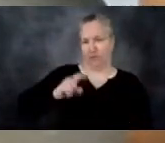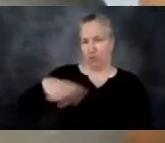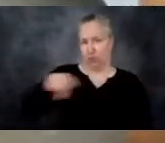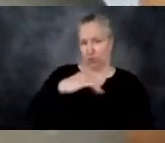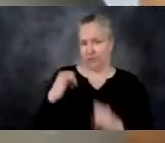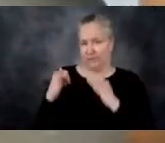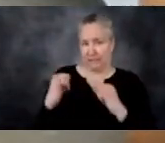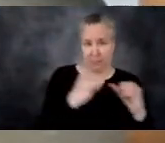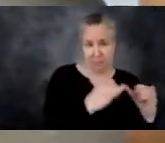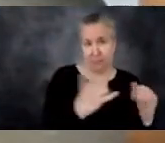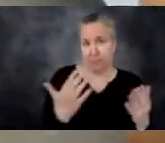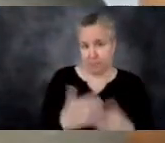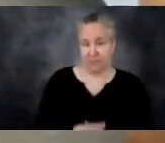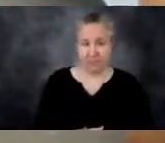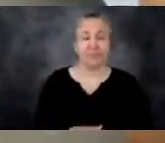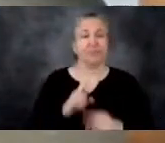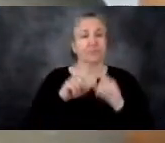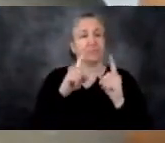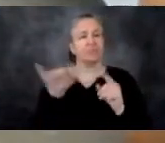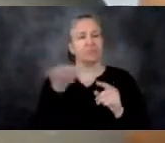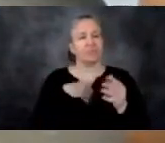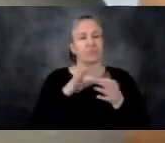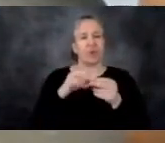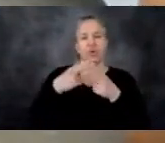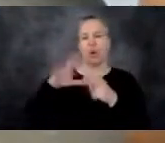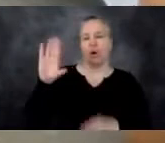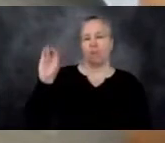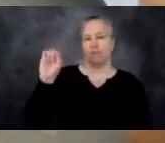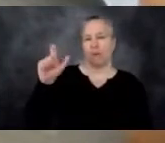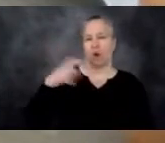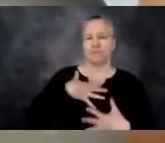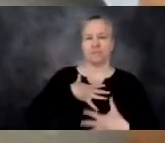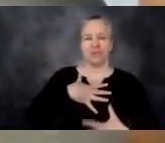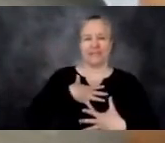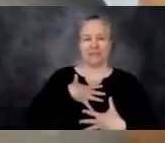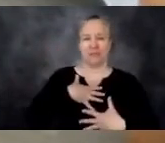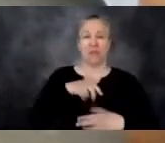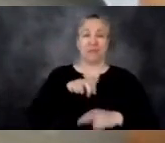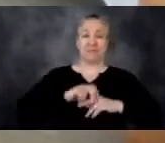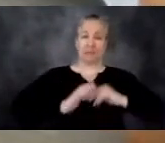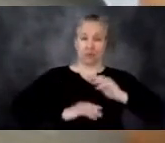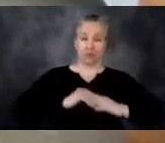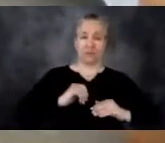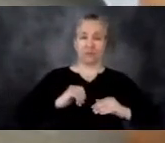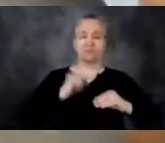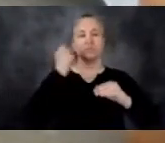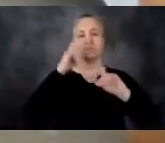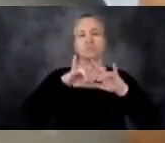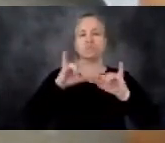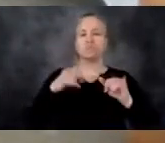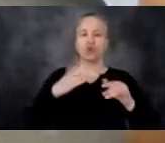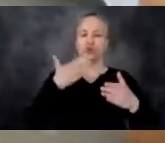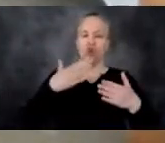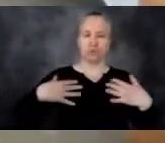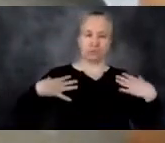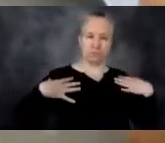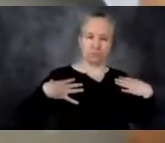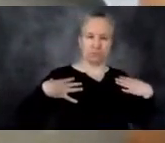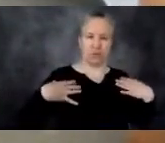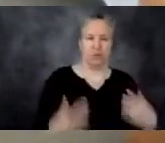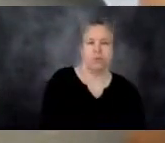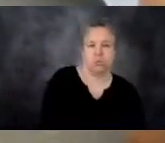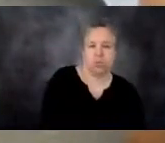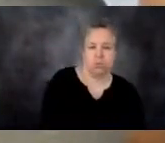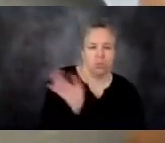you as well. But like I said, it's called box breathing. So sit in a comfortable position, but I want you to have good posture because we want to have